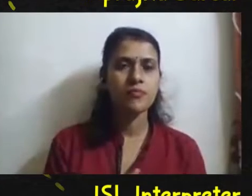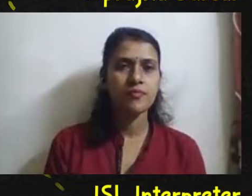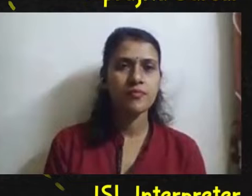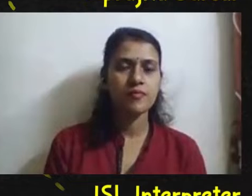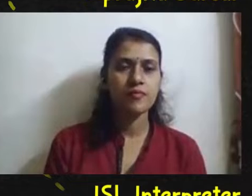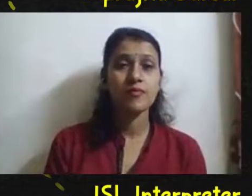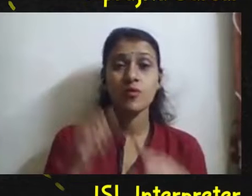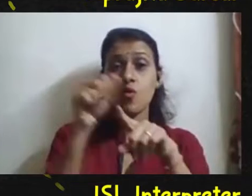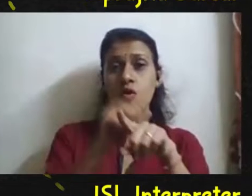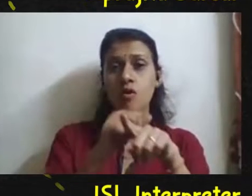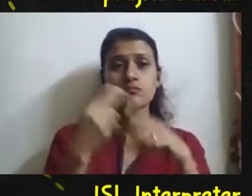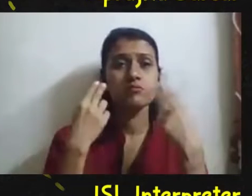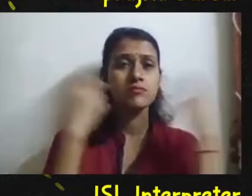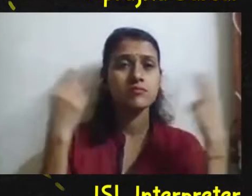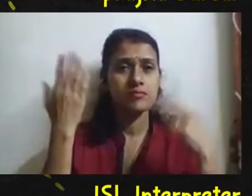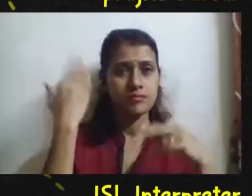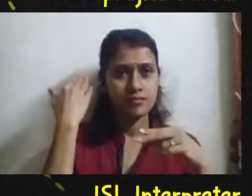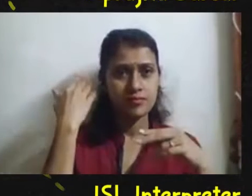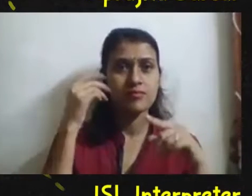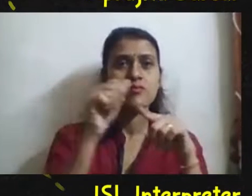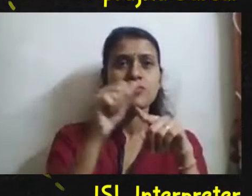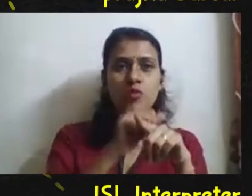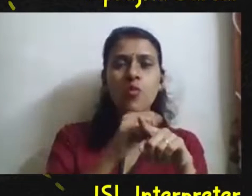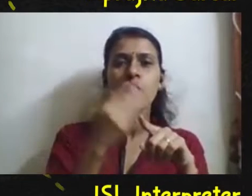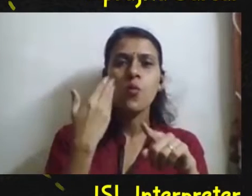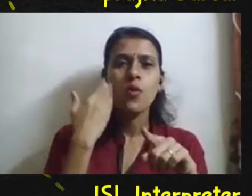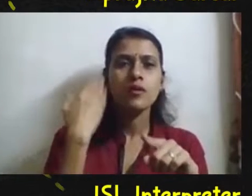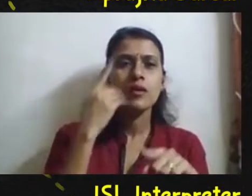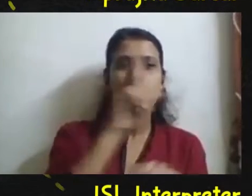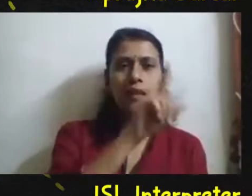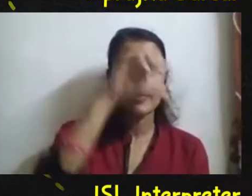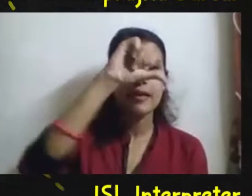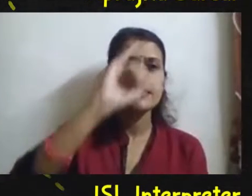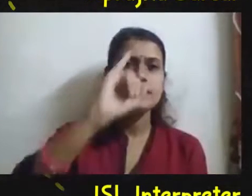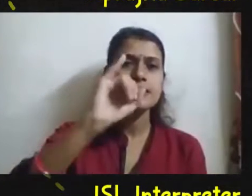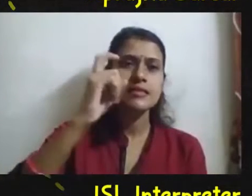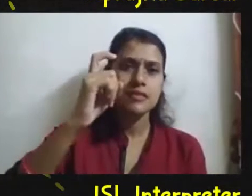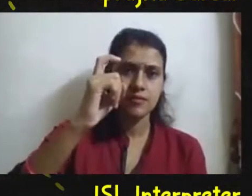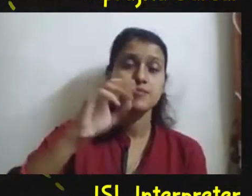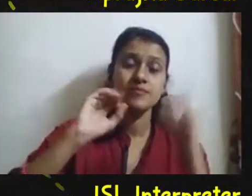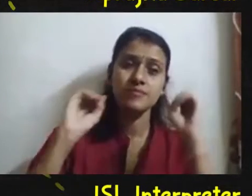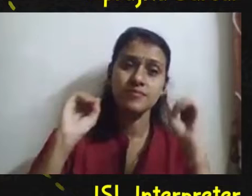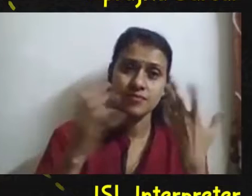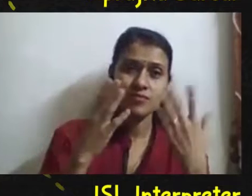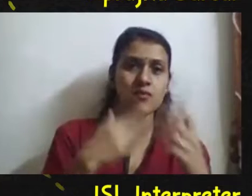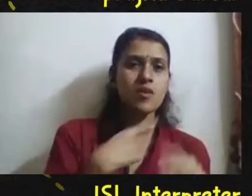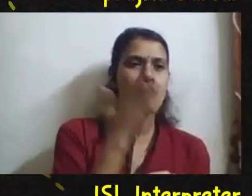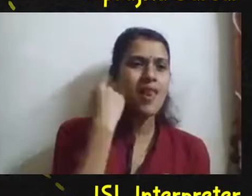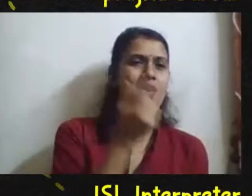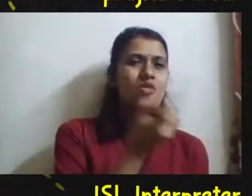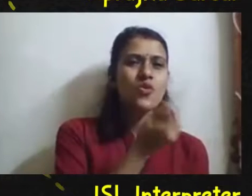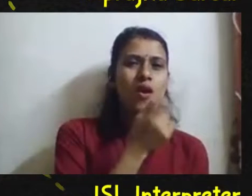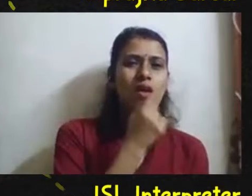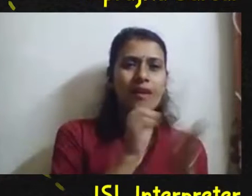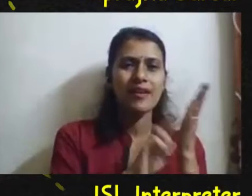Condoms started being mass-produced from 1967 with the coming of Nirod, and which is why their uptake was